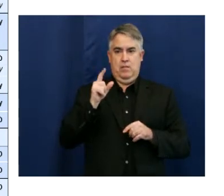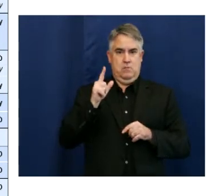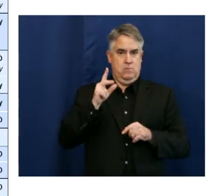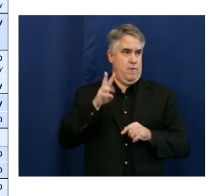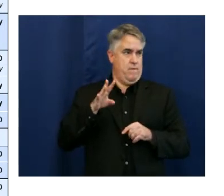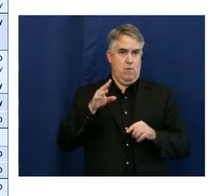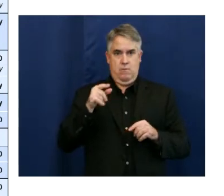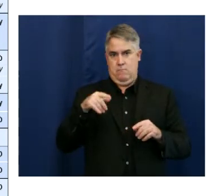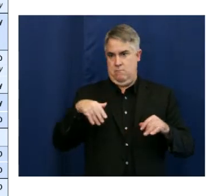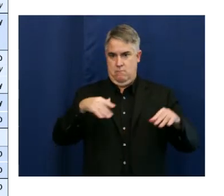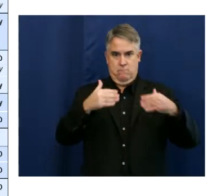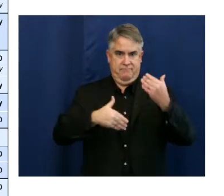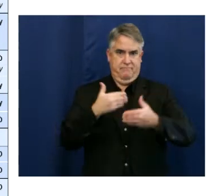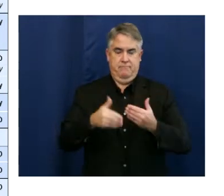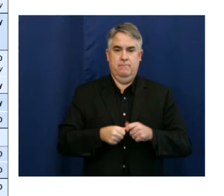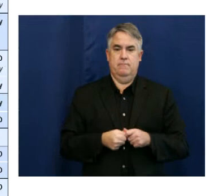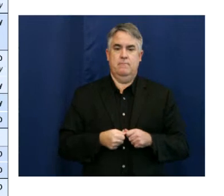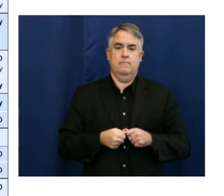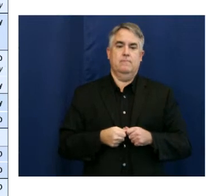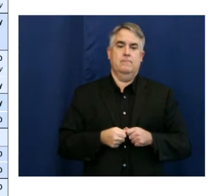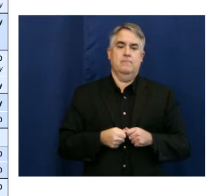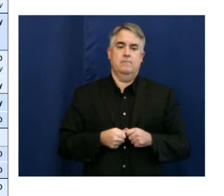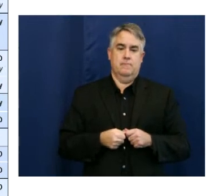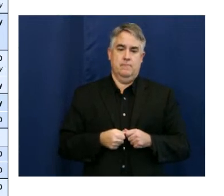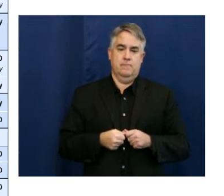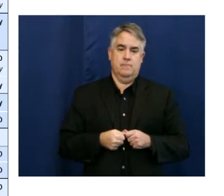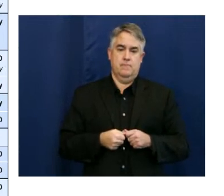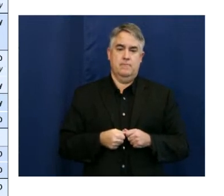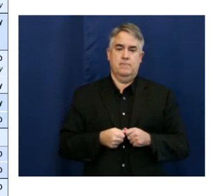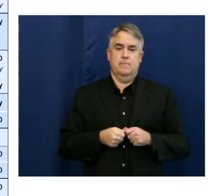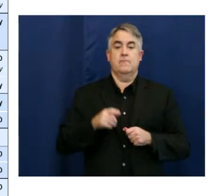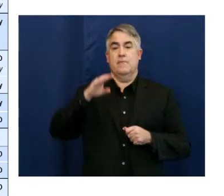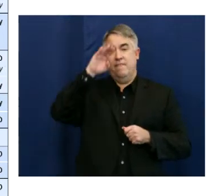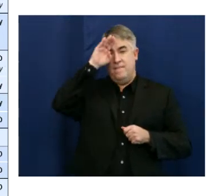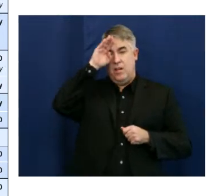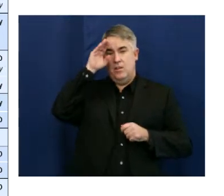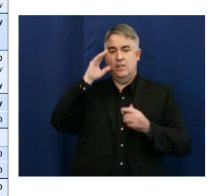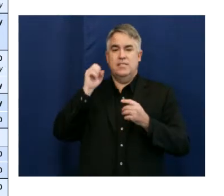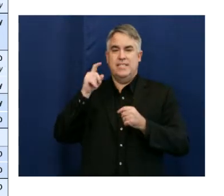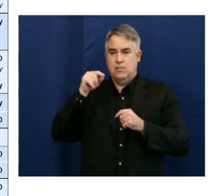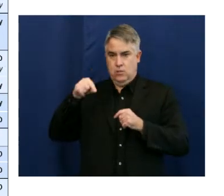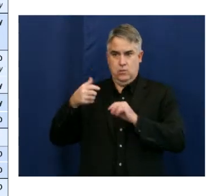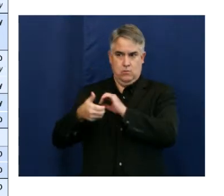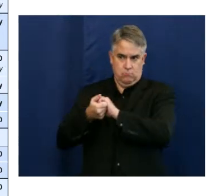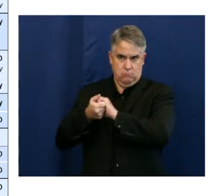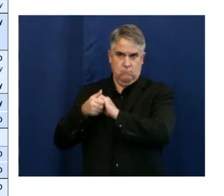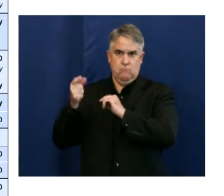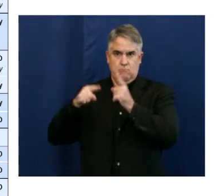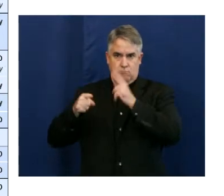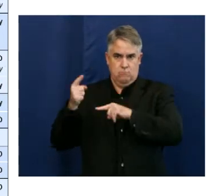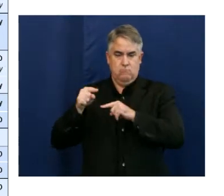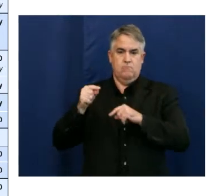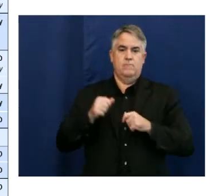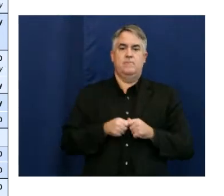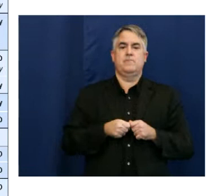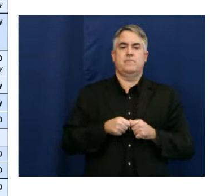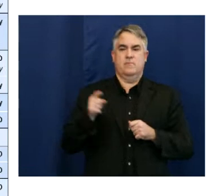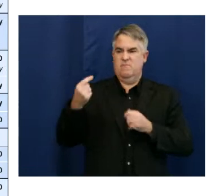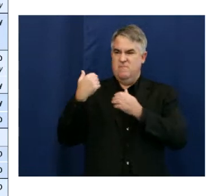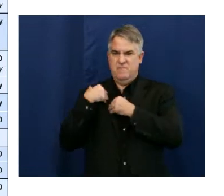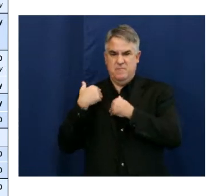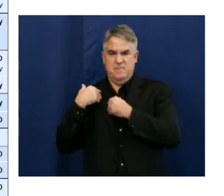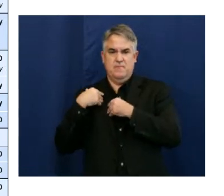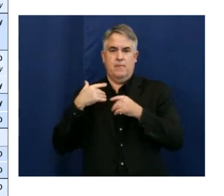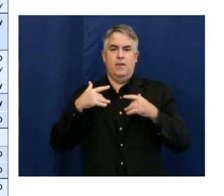have County Fire. We are working with them a lot on Operation Collaboration, doing vaccine events surrounding that. We think that can